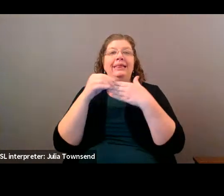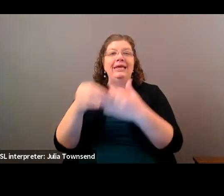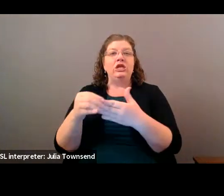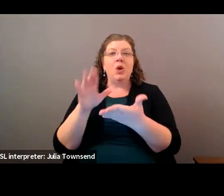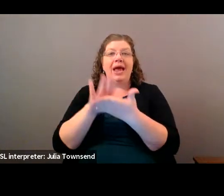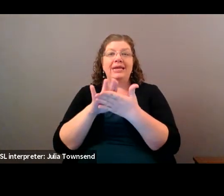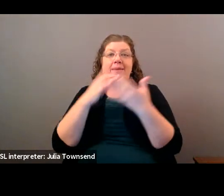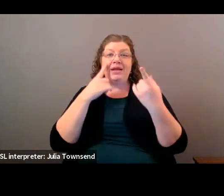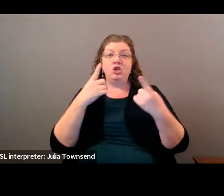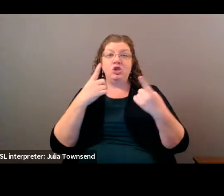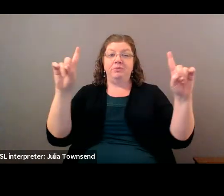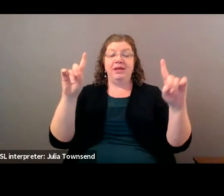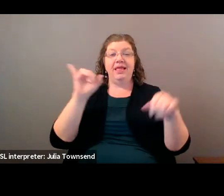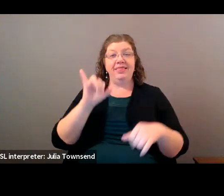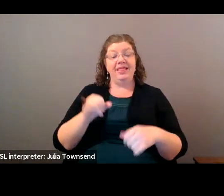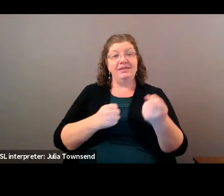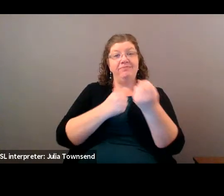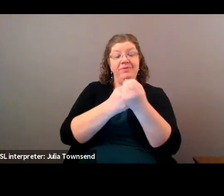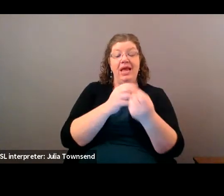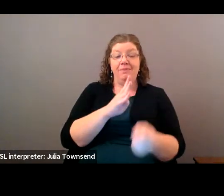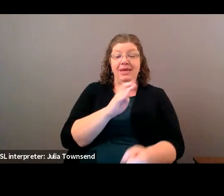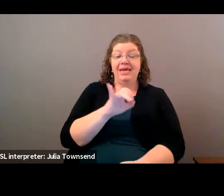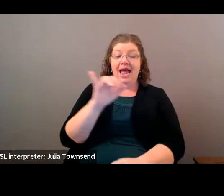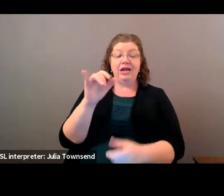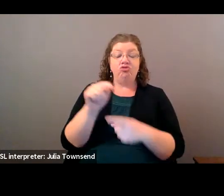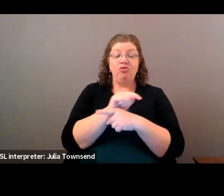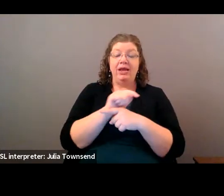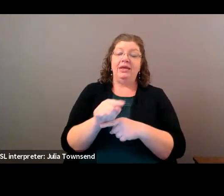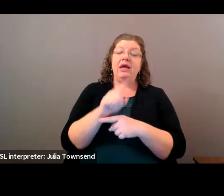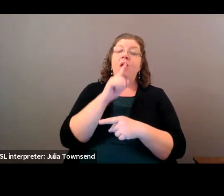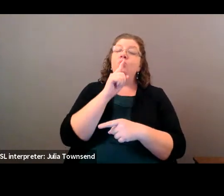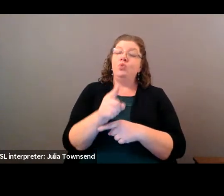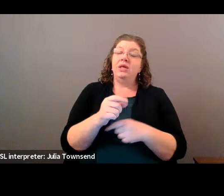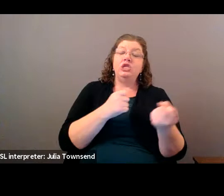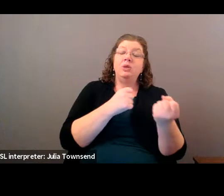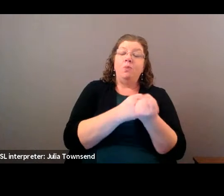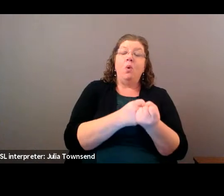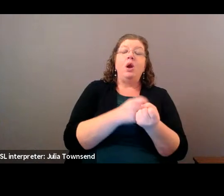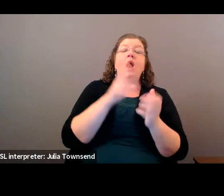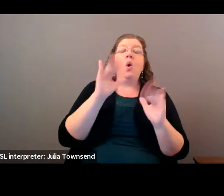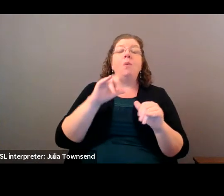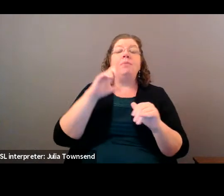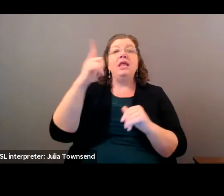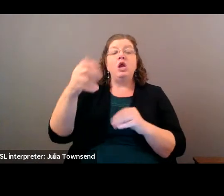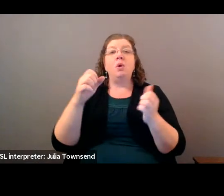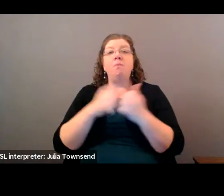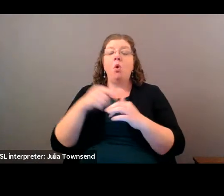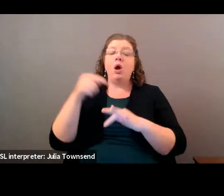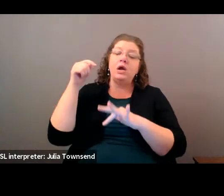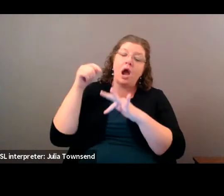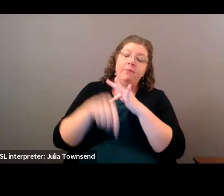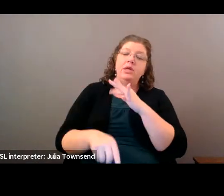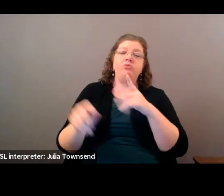I support this initial DEI training, and I hope a much more comprehensive training will happen district-wide. Thank you.